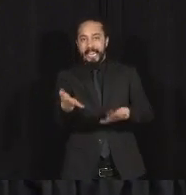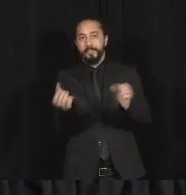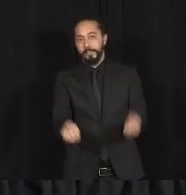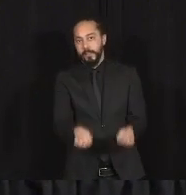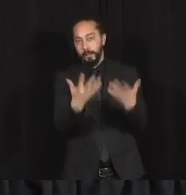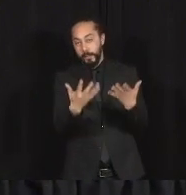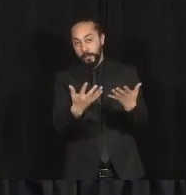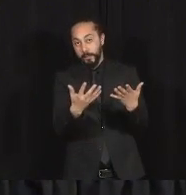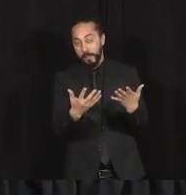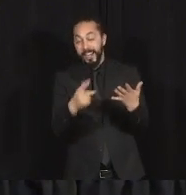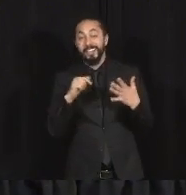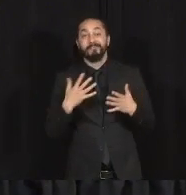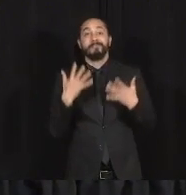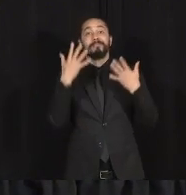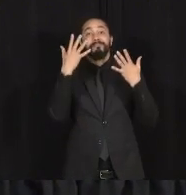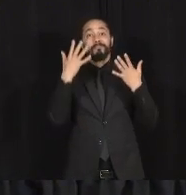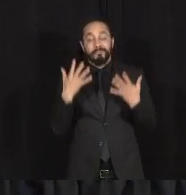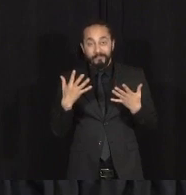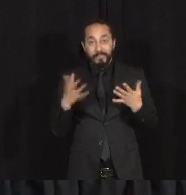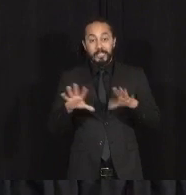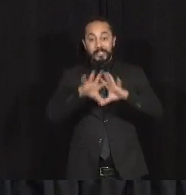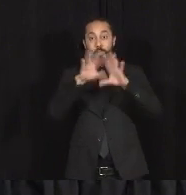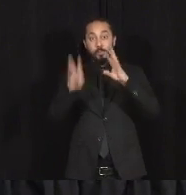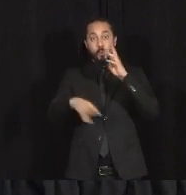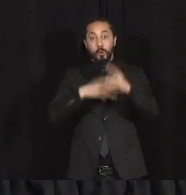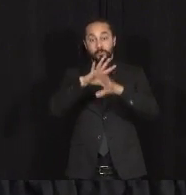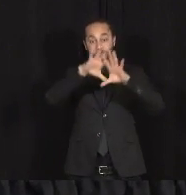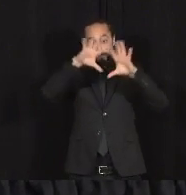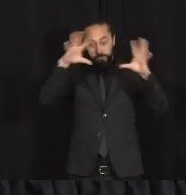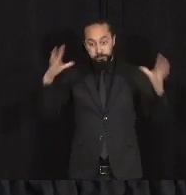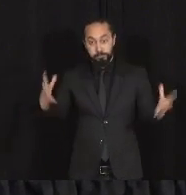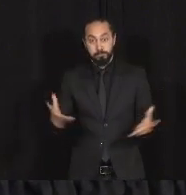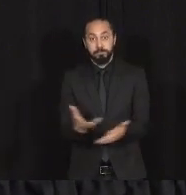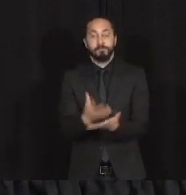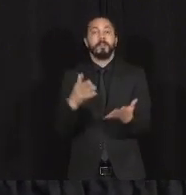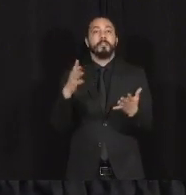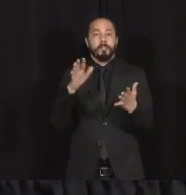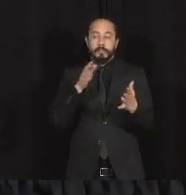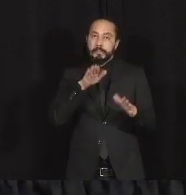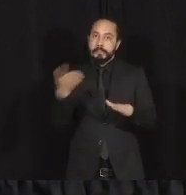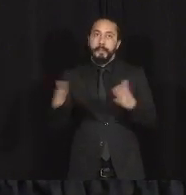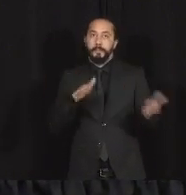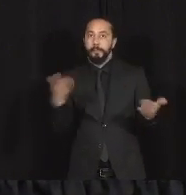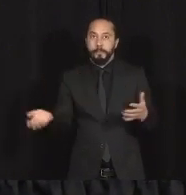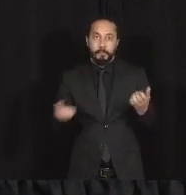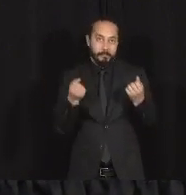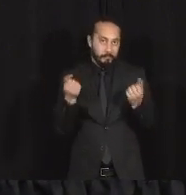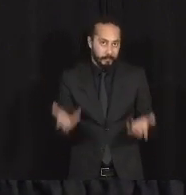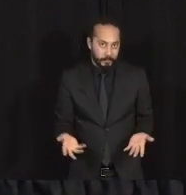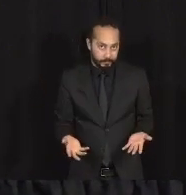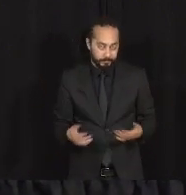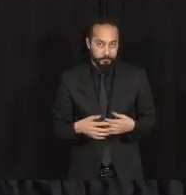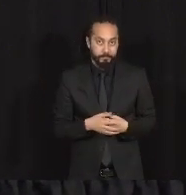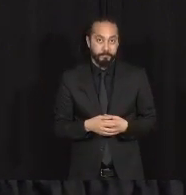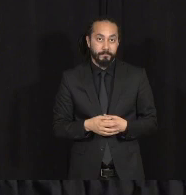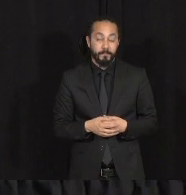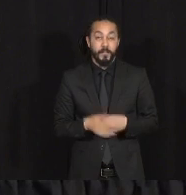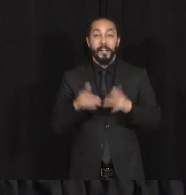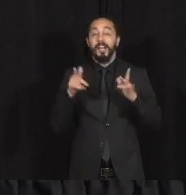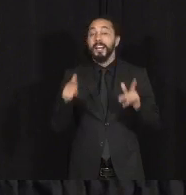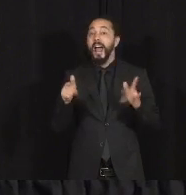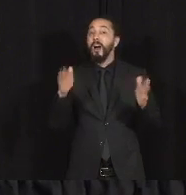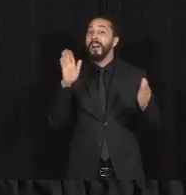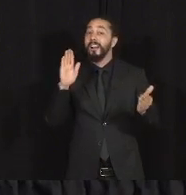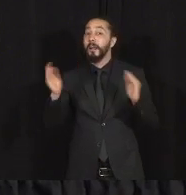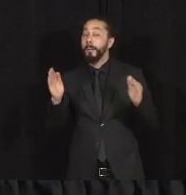mounting. And one of the things about tracking deaths as opposed to tracking cases, they